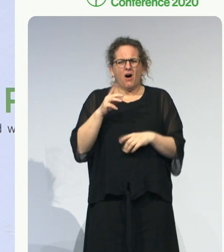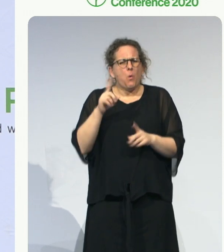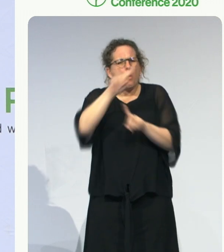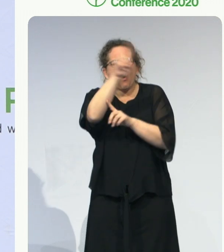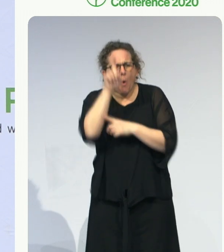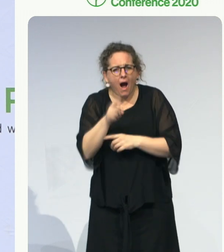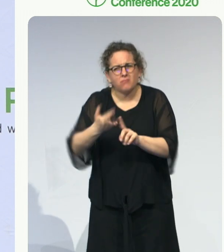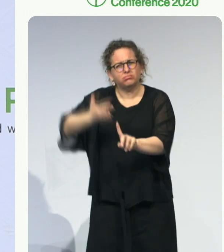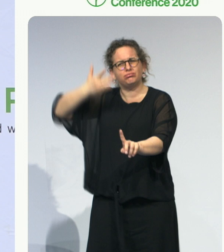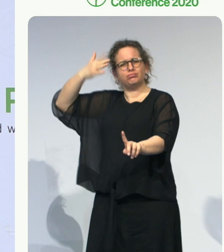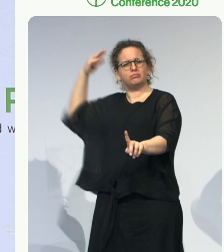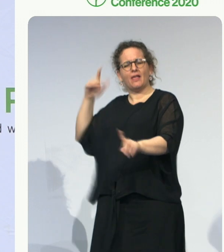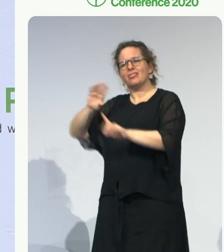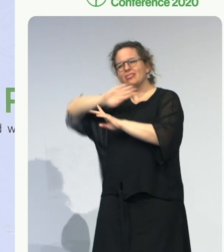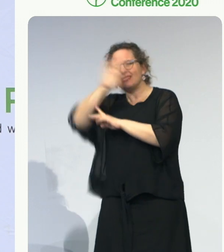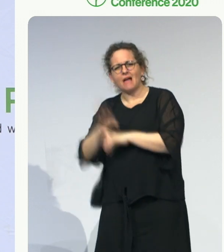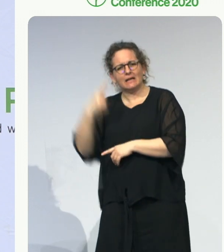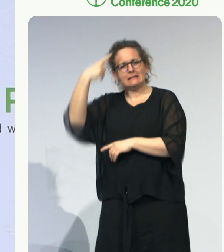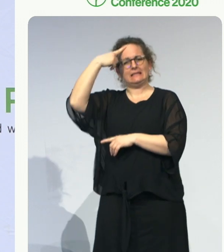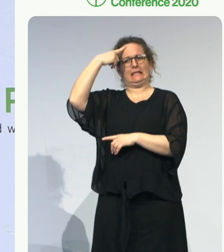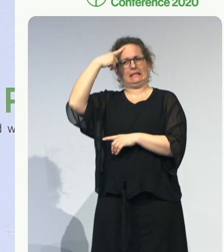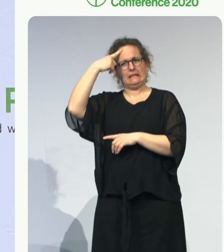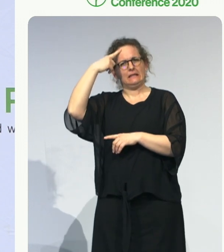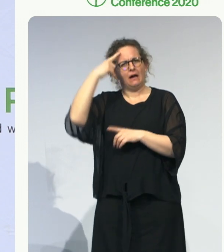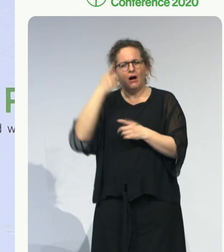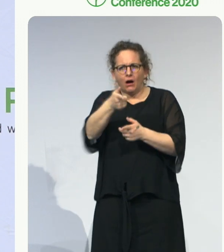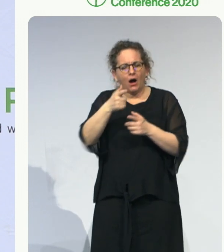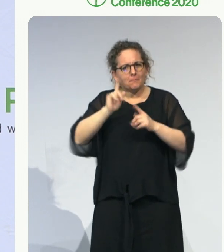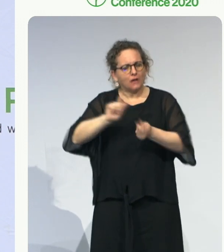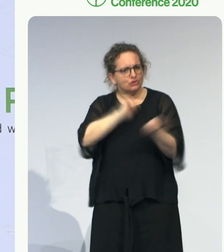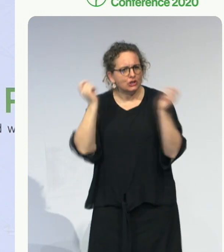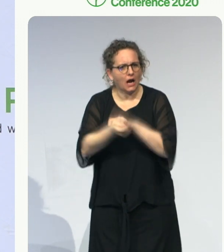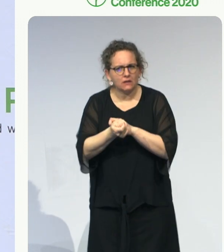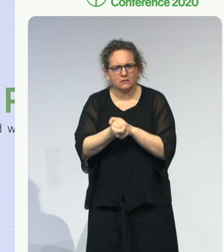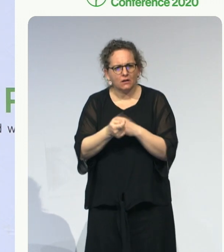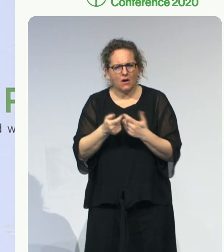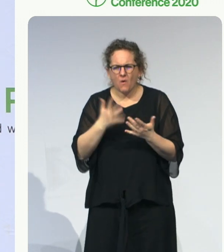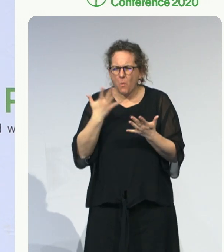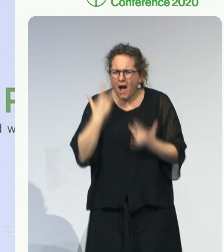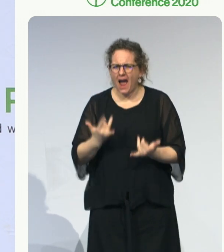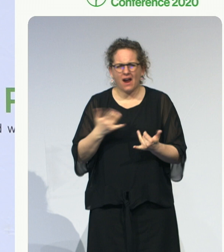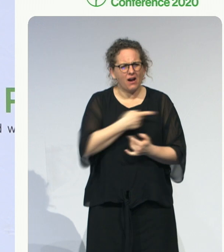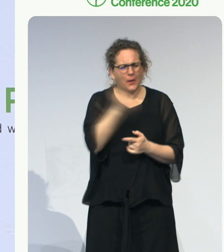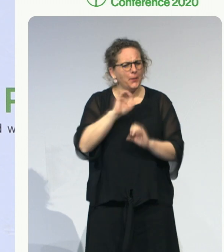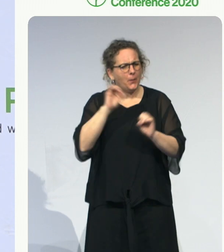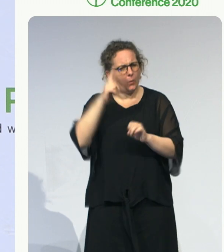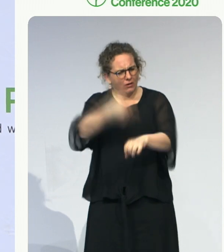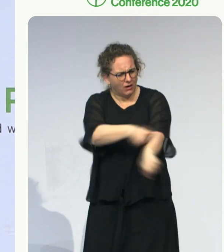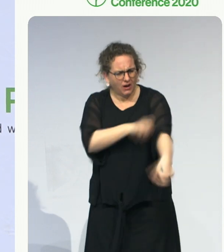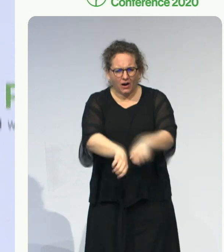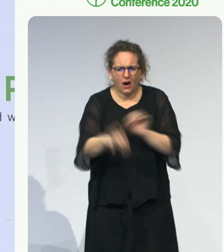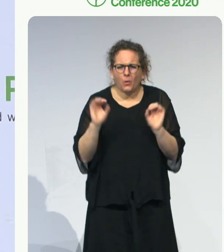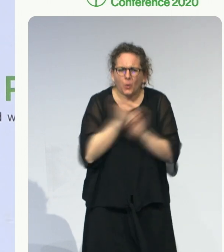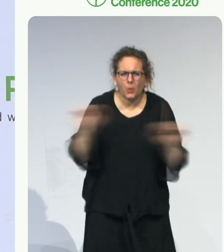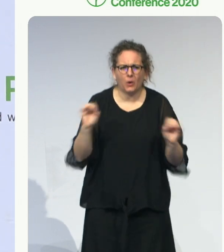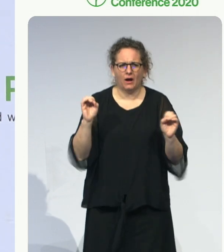was really maddening and a source of great consternation. For children with disabilities to be neglected and not to